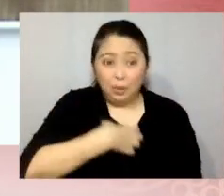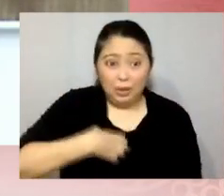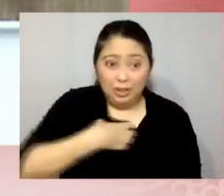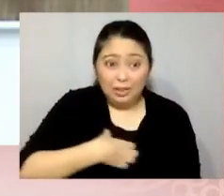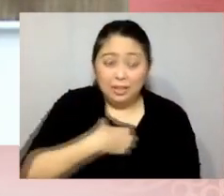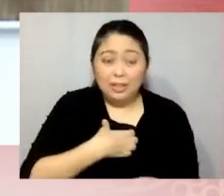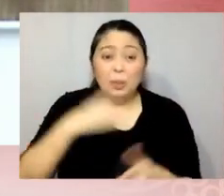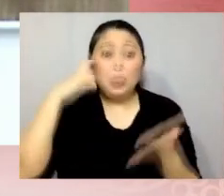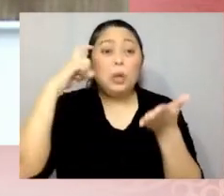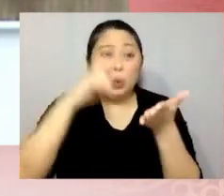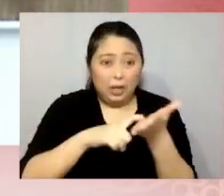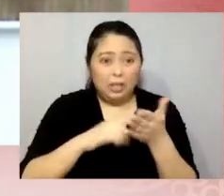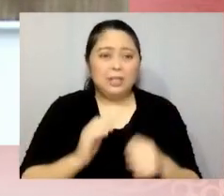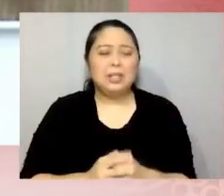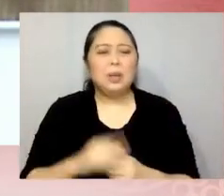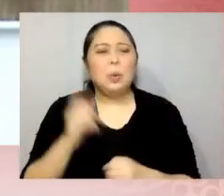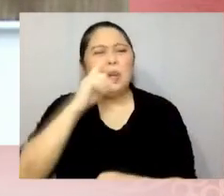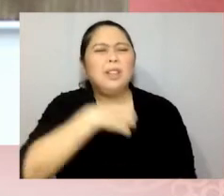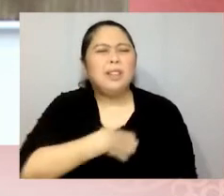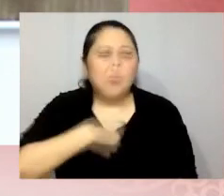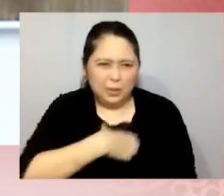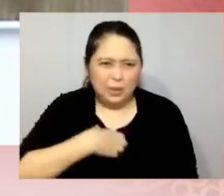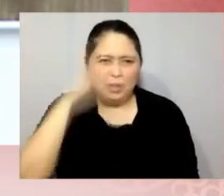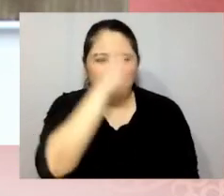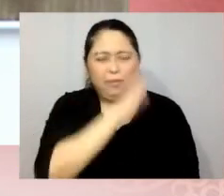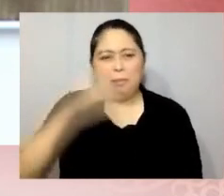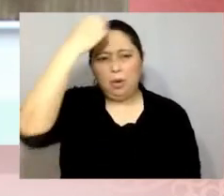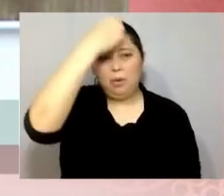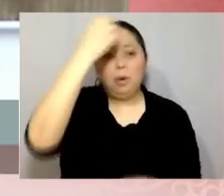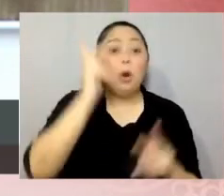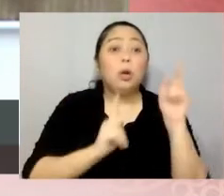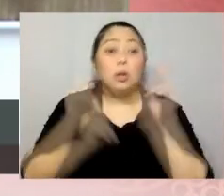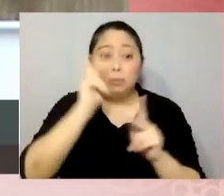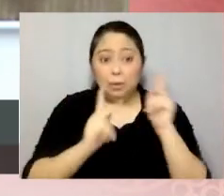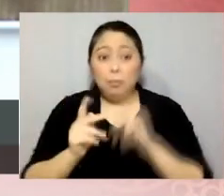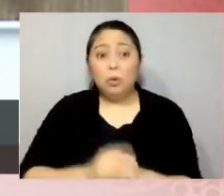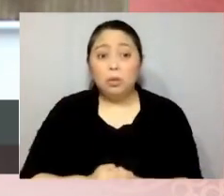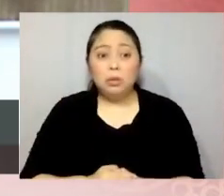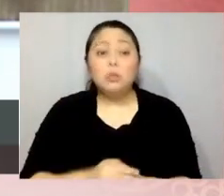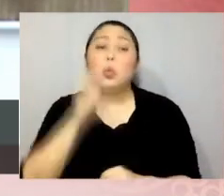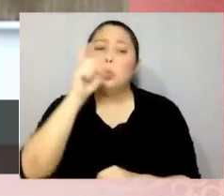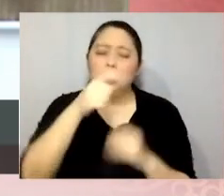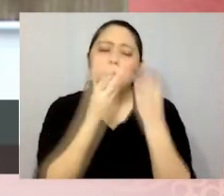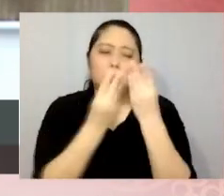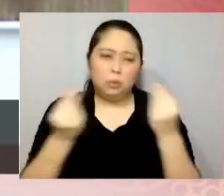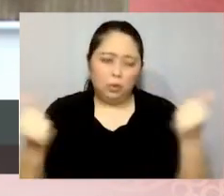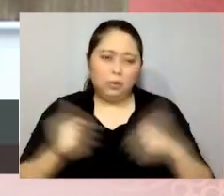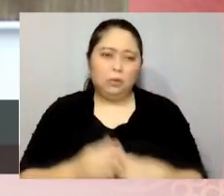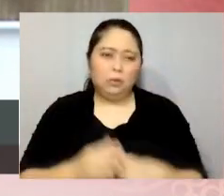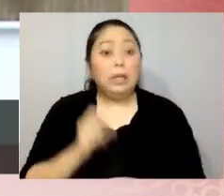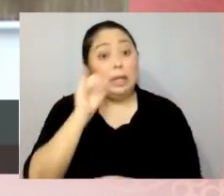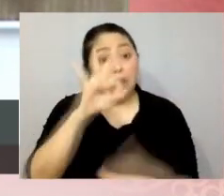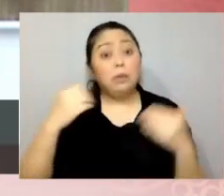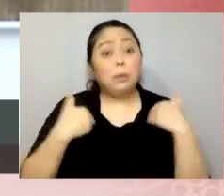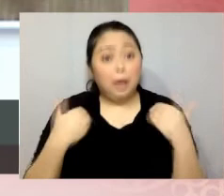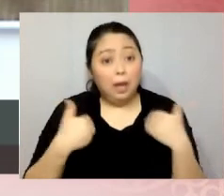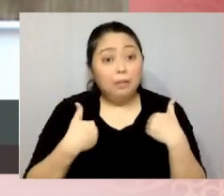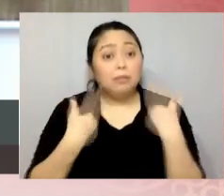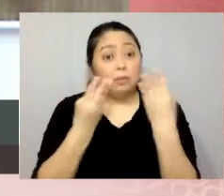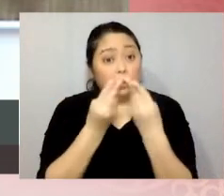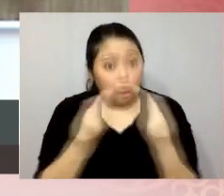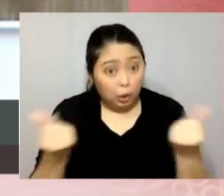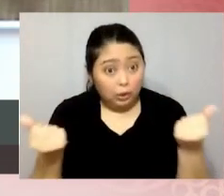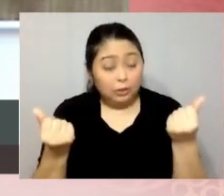Bush, really recognize the legitimate grievances of the Bangsamoro people. So, kailangan natin i-address ito eh. Pag na-address natin